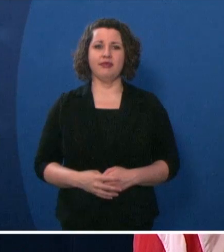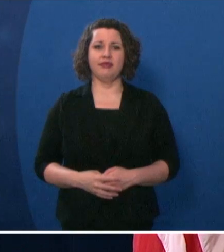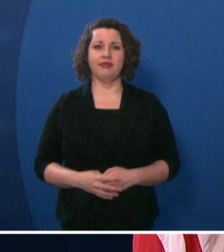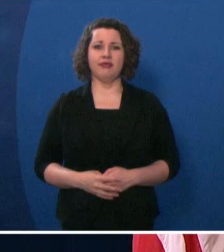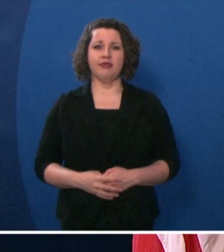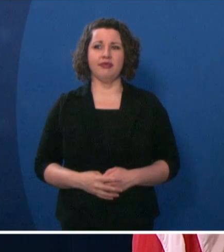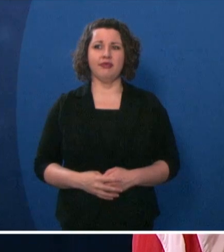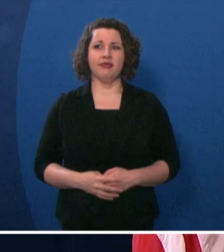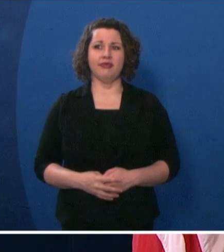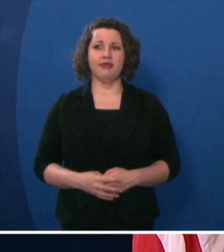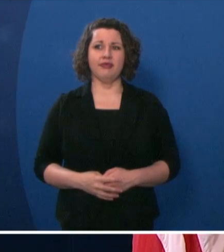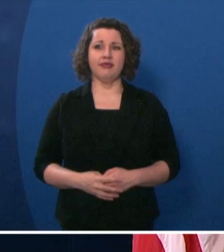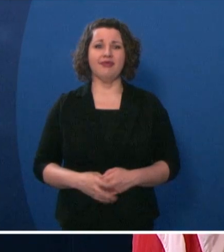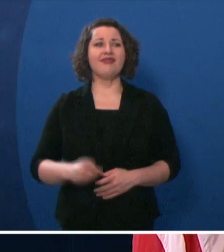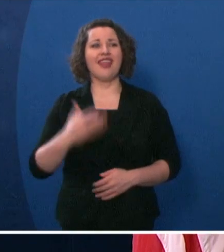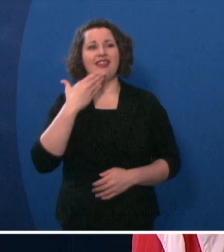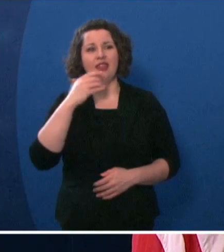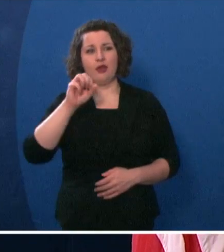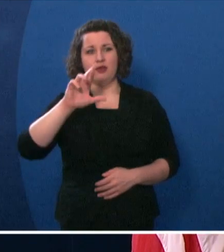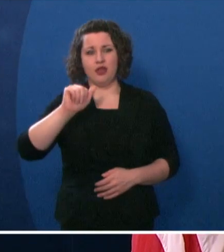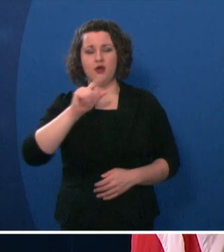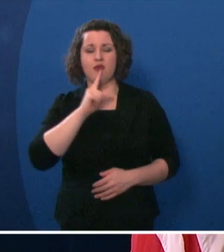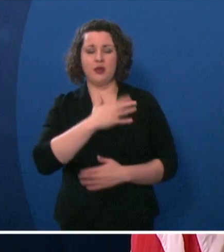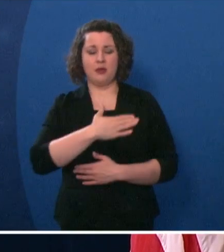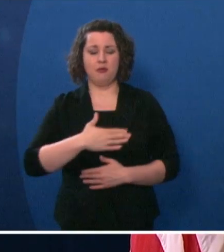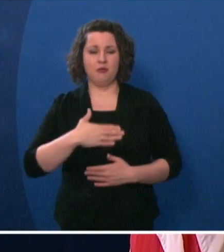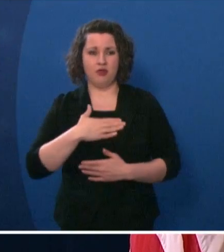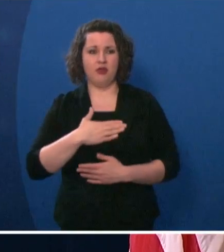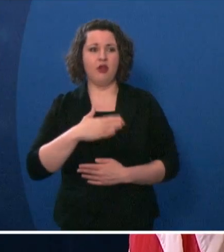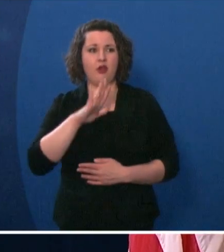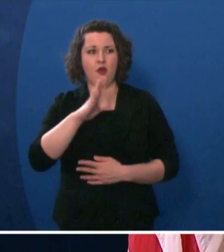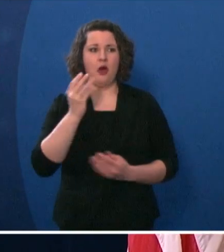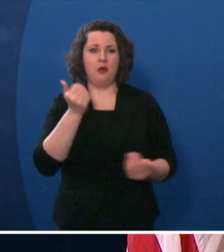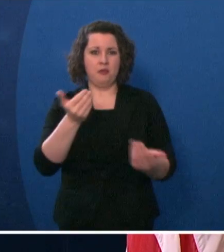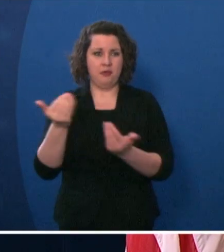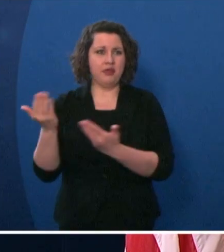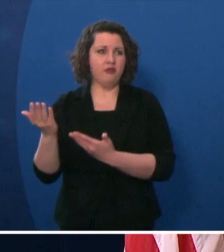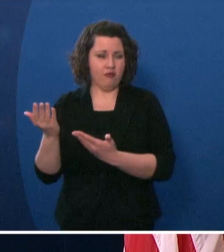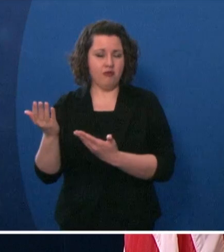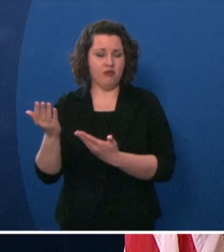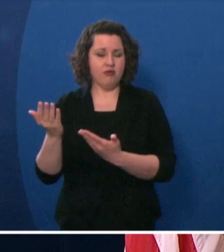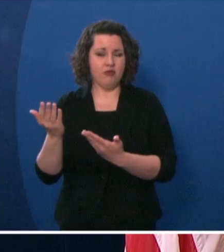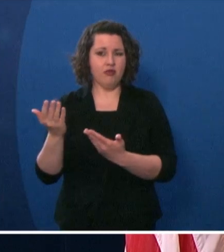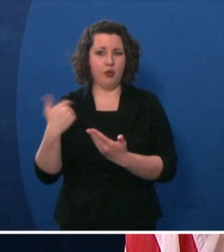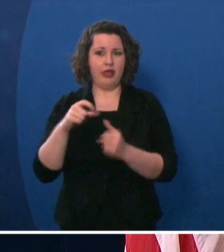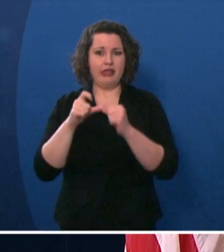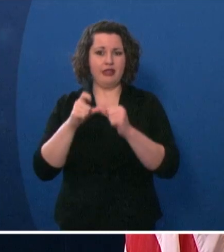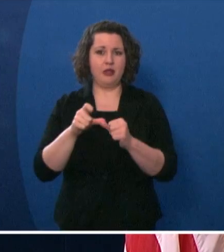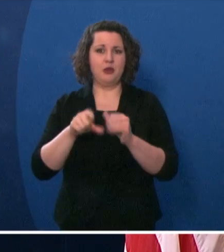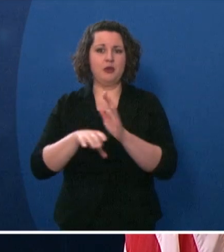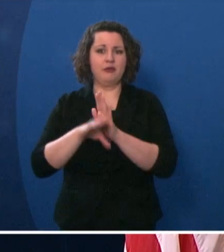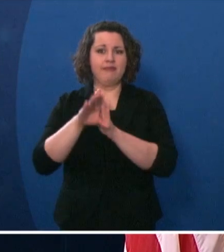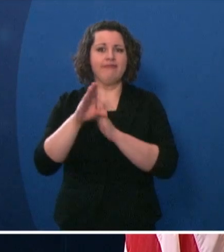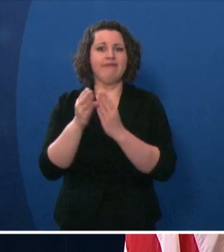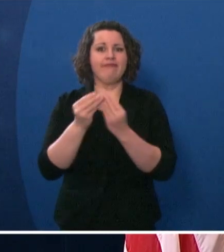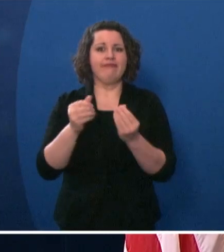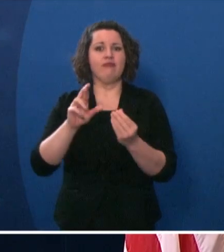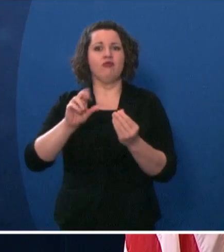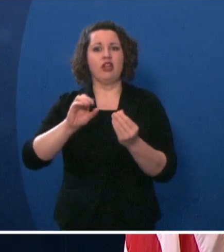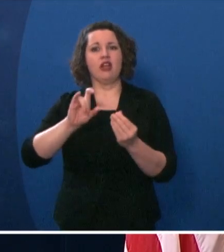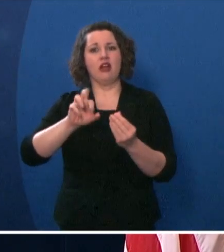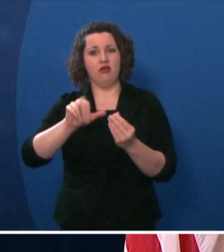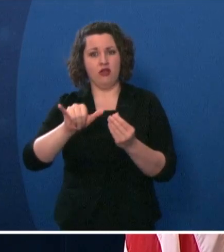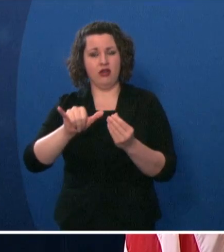Lost my page there. Thank you, Sarah. Greatly appreciate your thoughtful recommendations as we continue through our recovery phase in a very measured